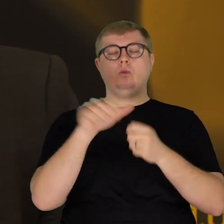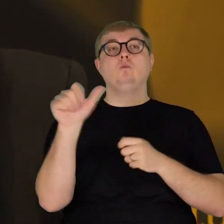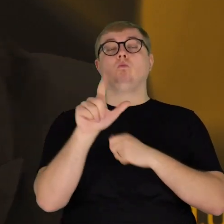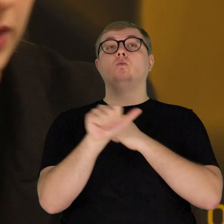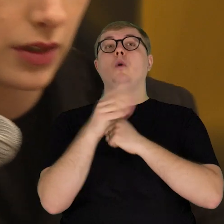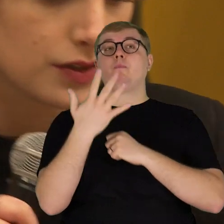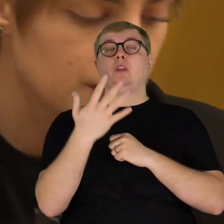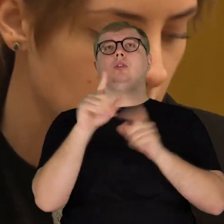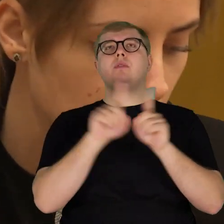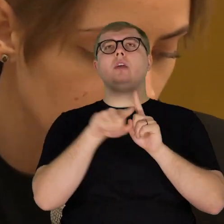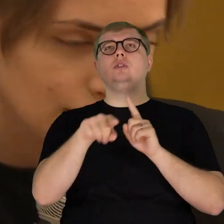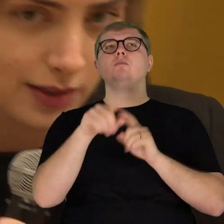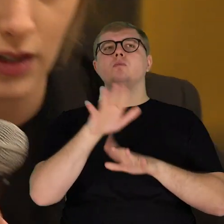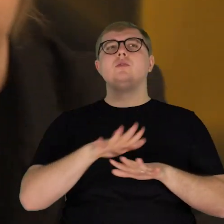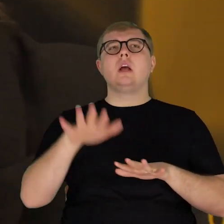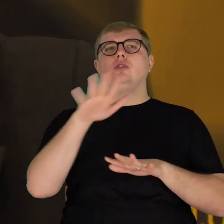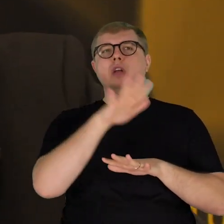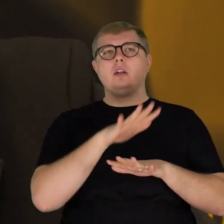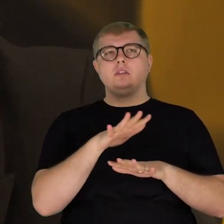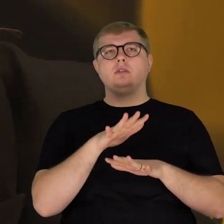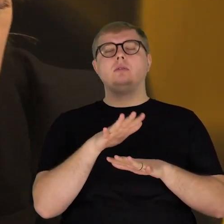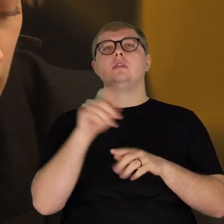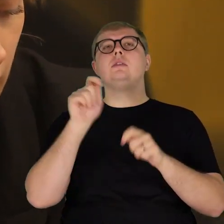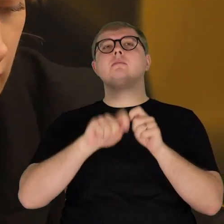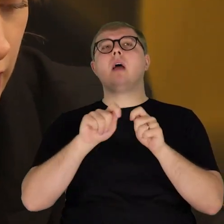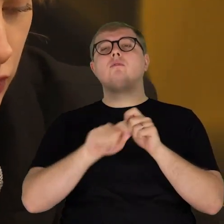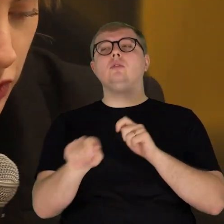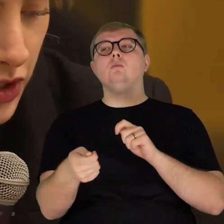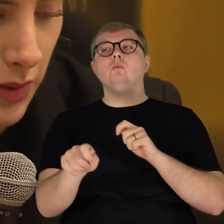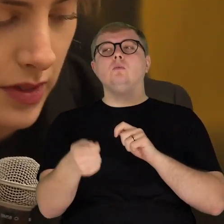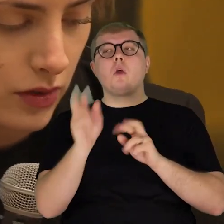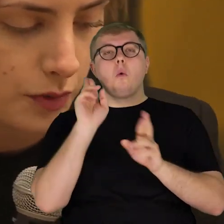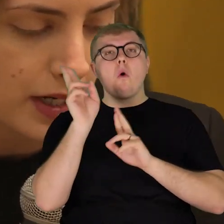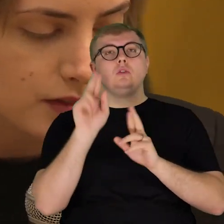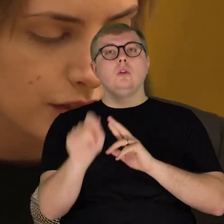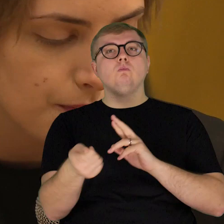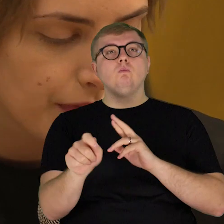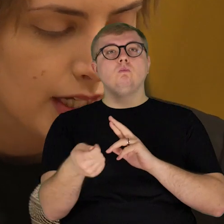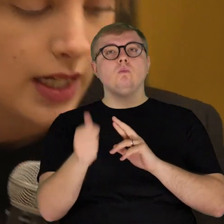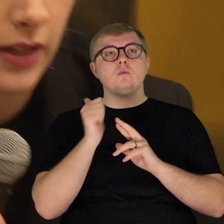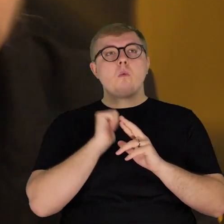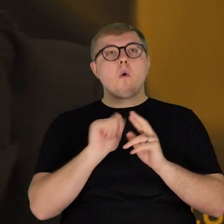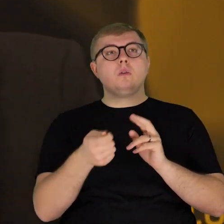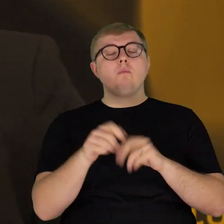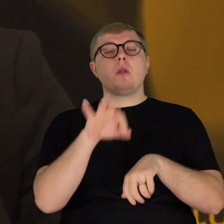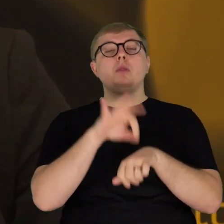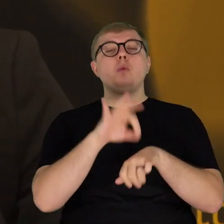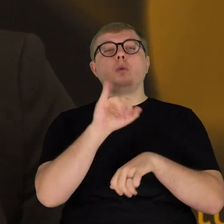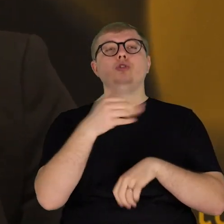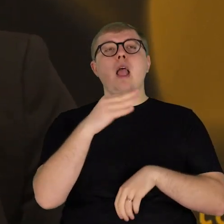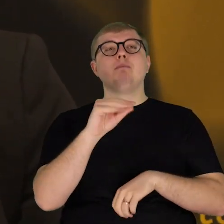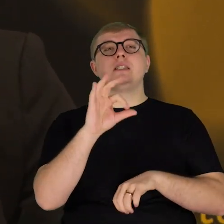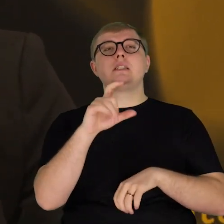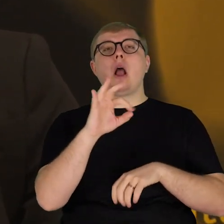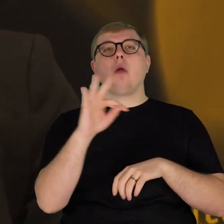And our speakers are, in alphabetic order, Dr. Jamie Scott Baxter, an architect,